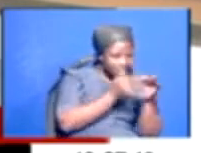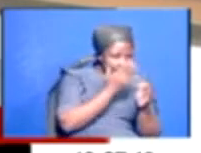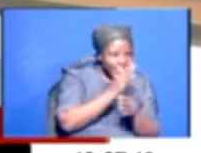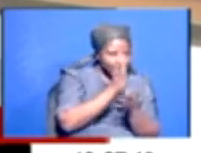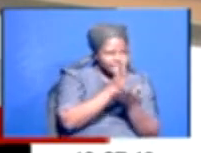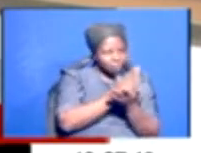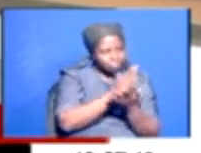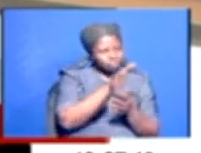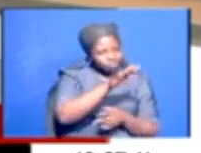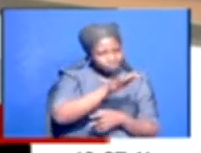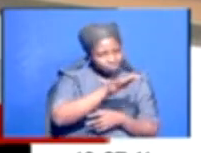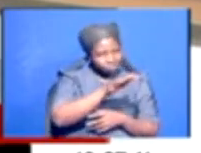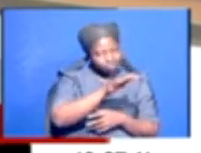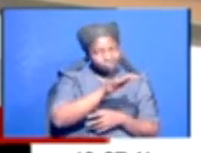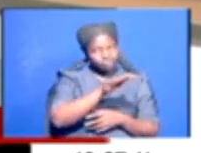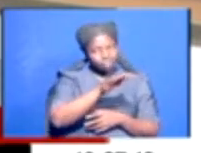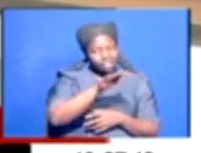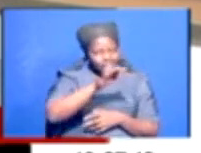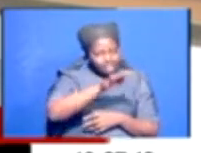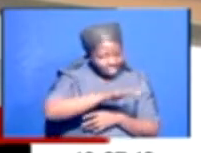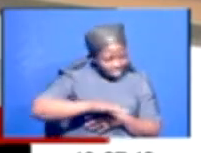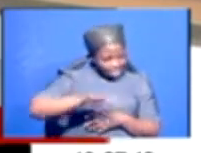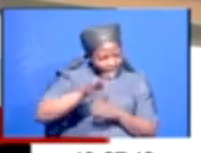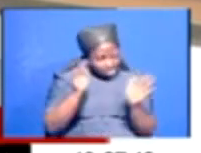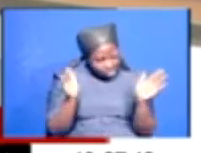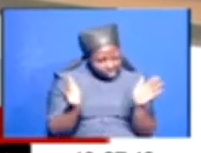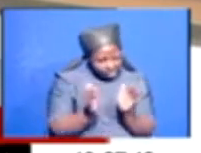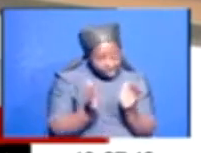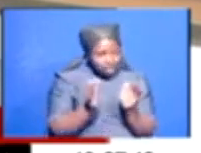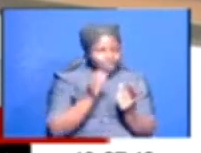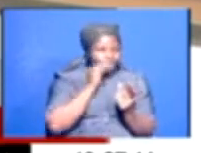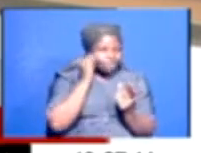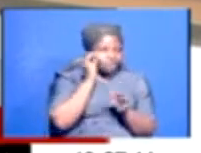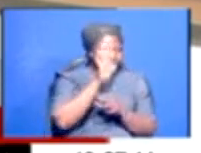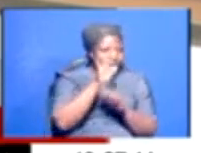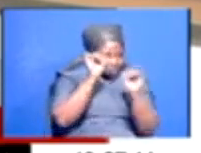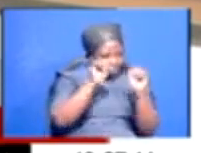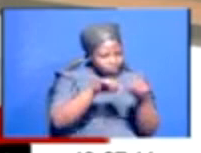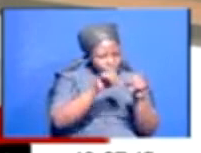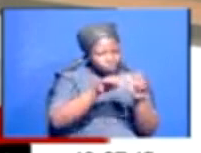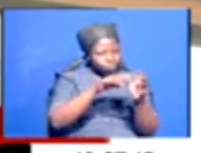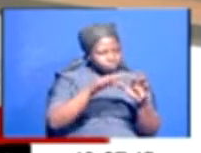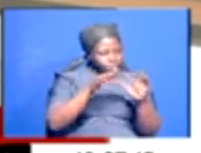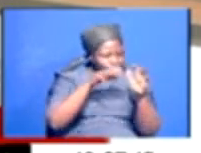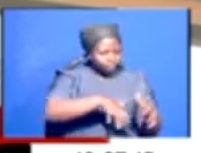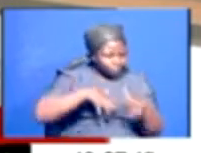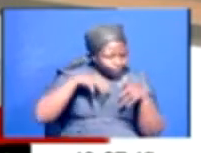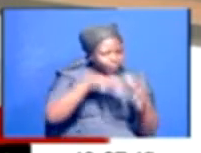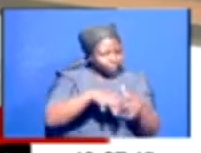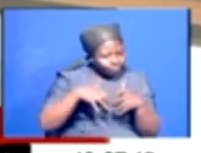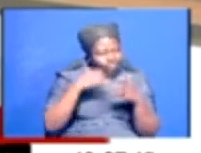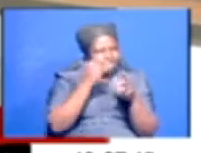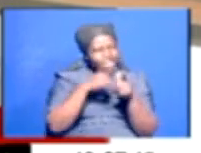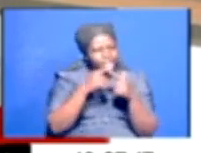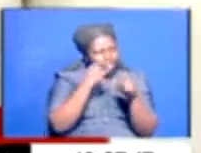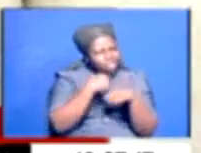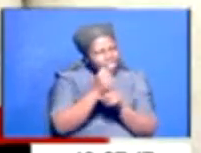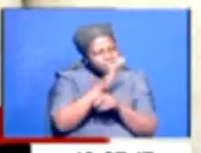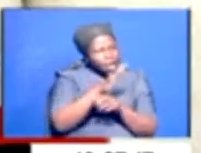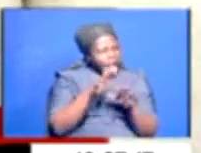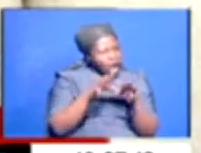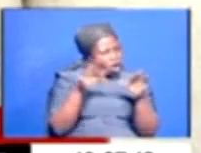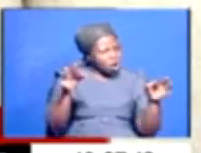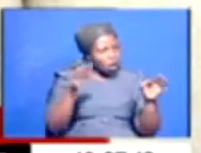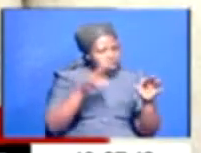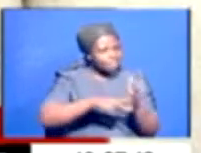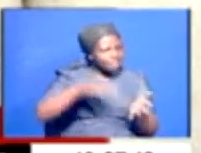section of the compound at home can be dug up, and you had your own long jump pit. Yeah. Tell us that story. Okay, when the